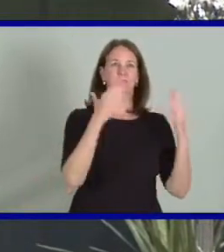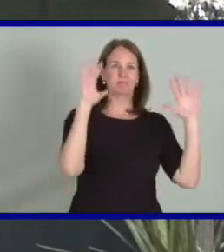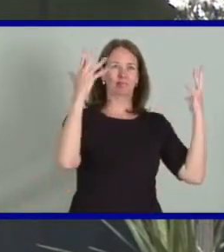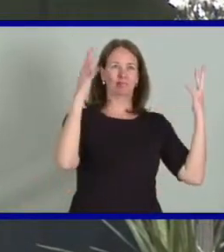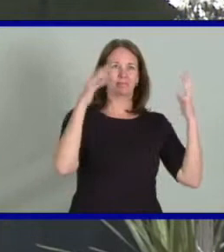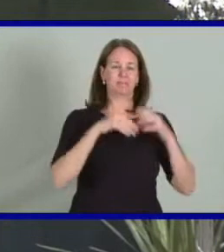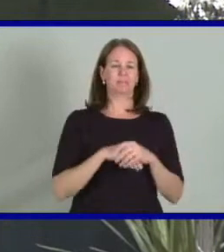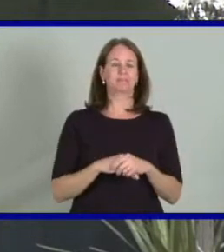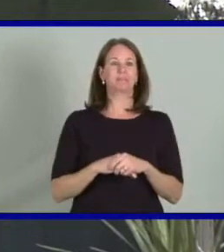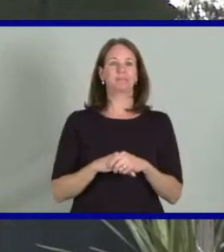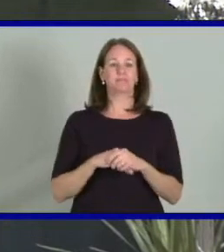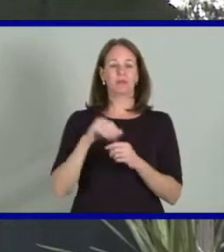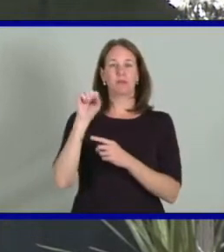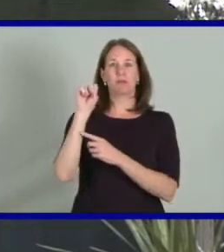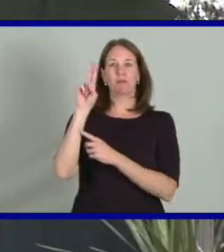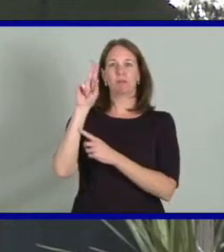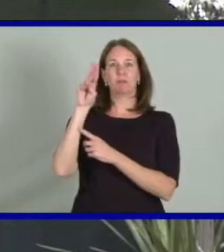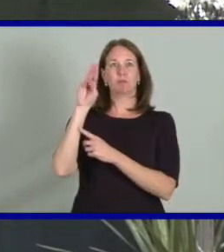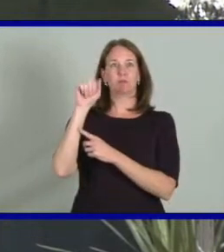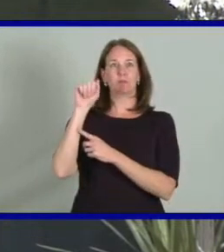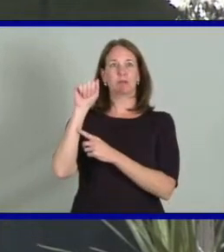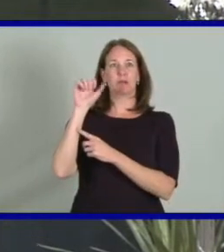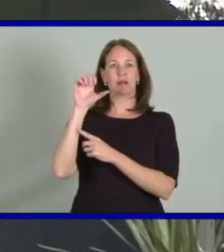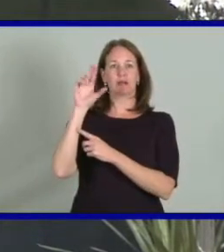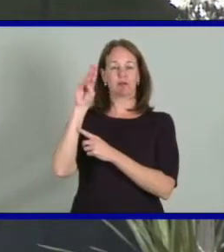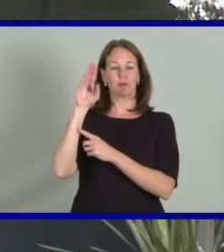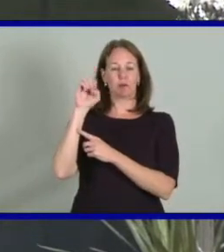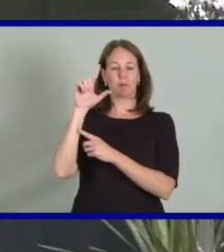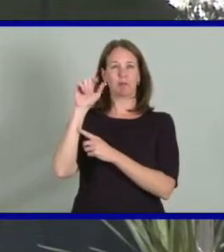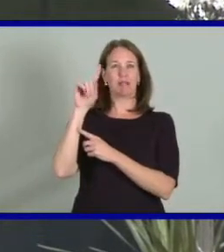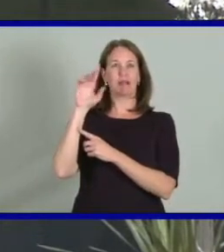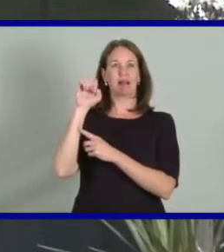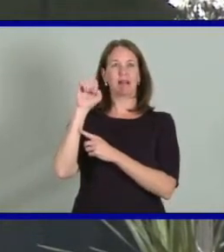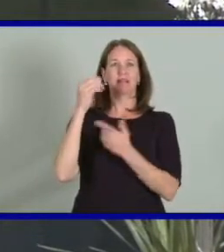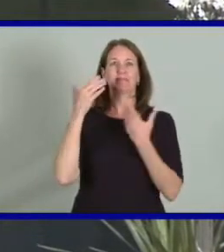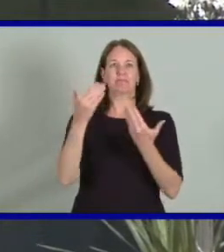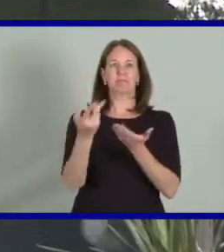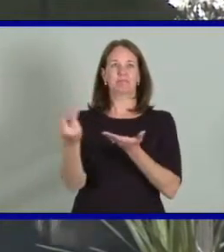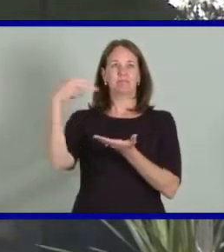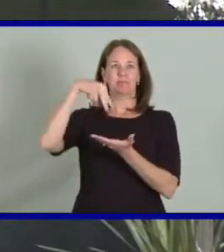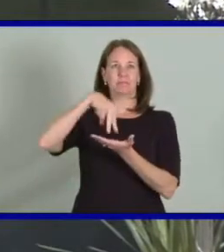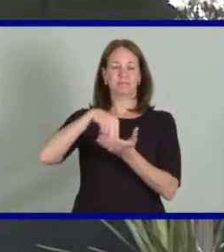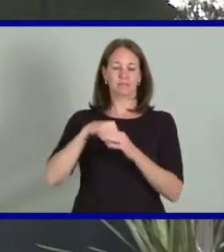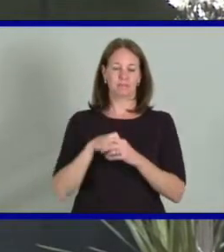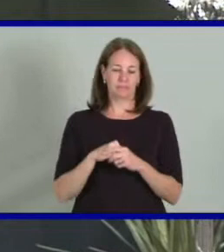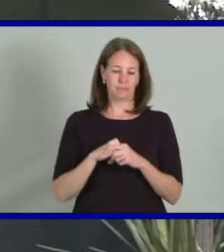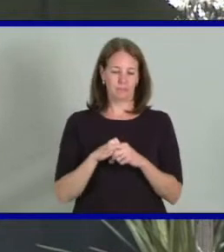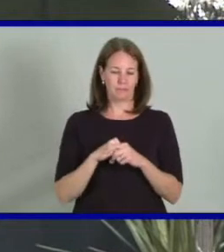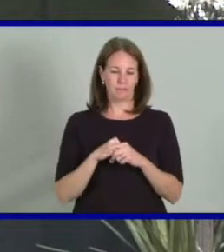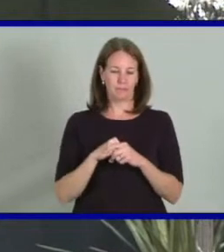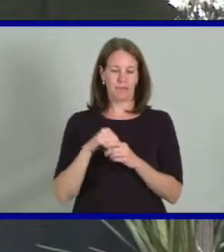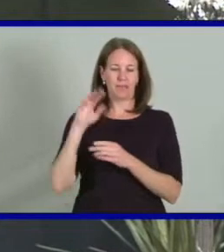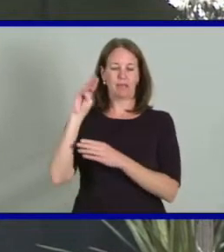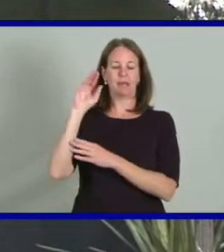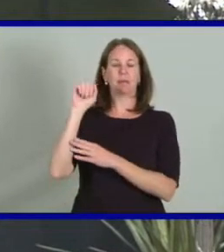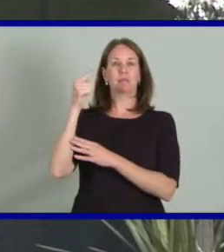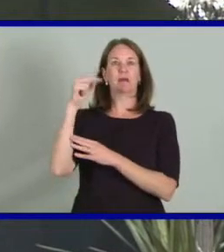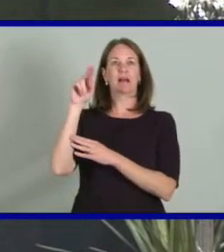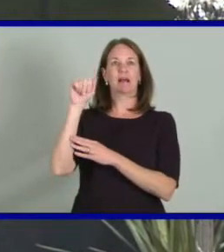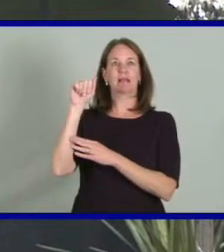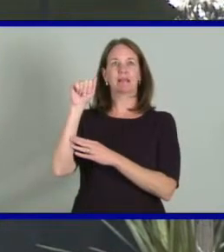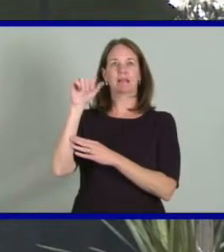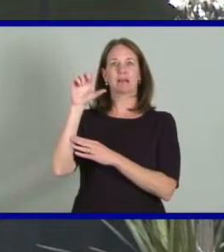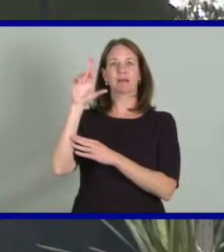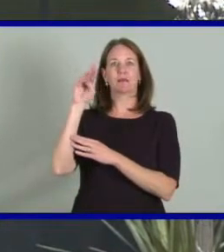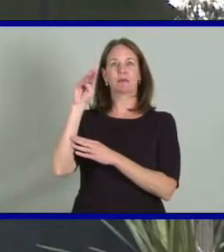Those graduating with summa cum laude, please rise. Will those graduating magna cum laude,